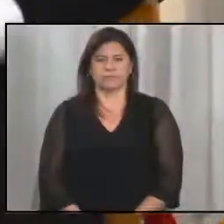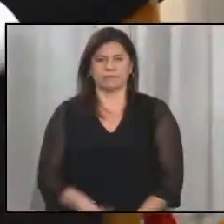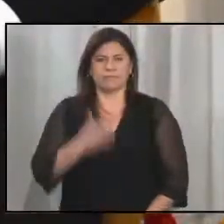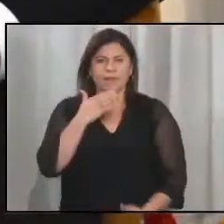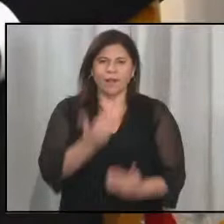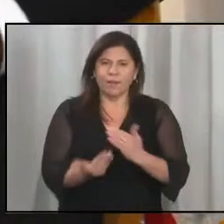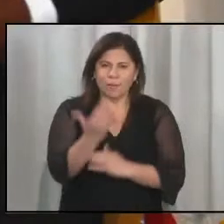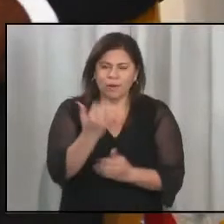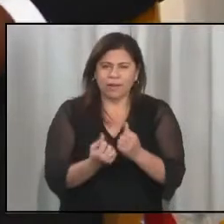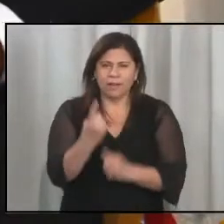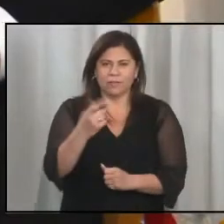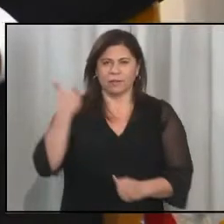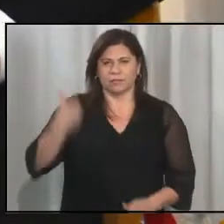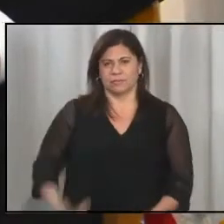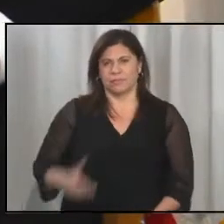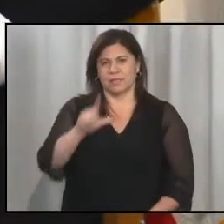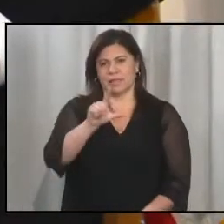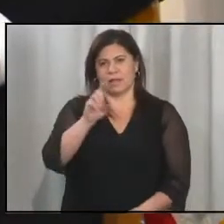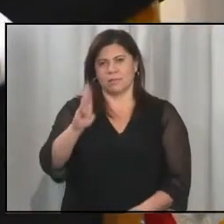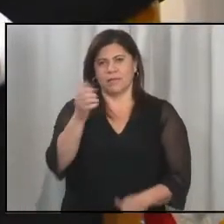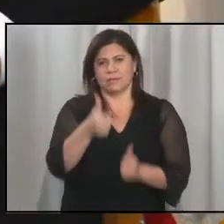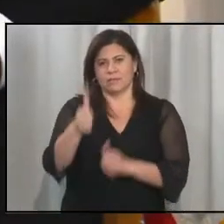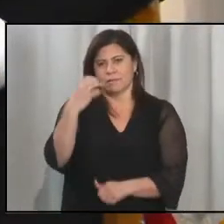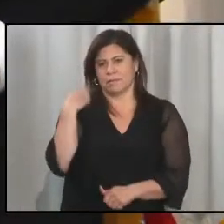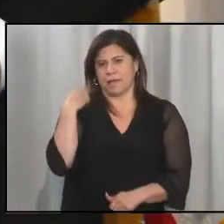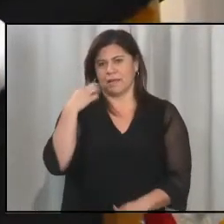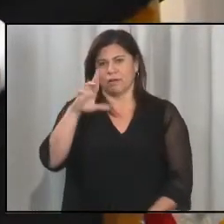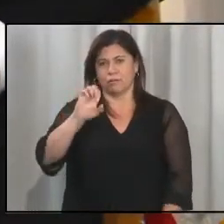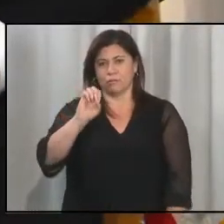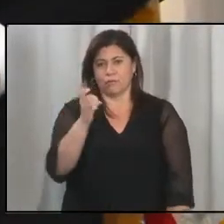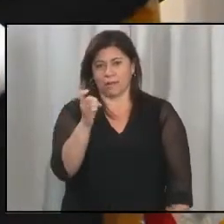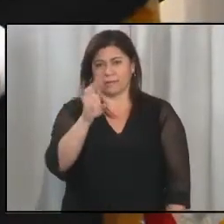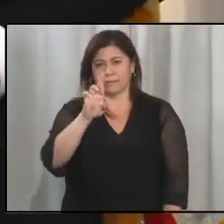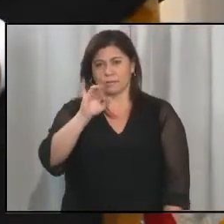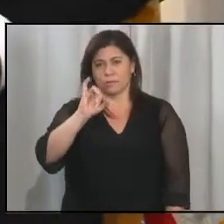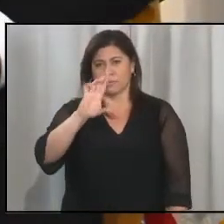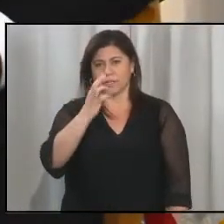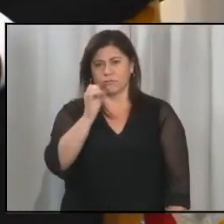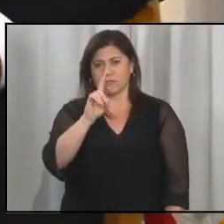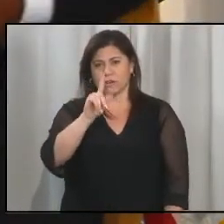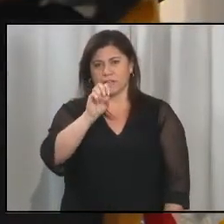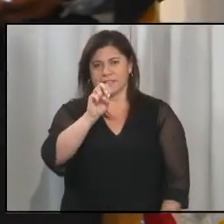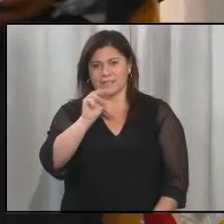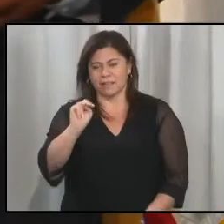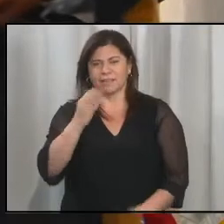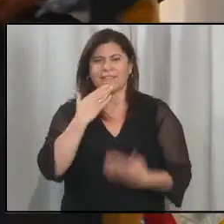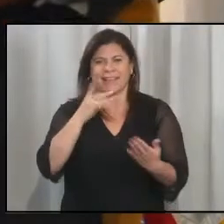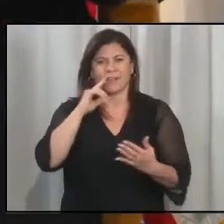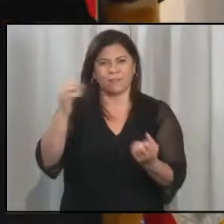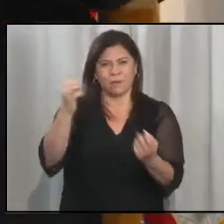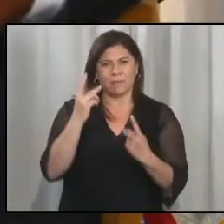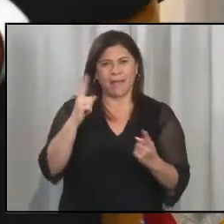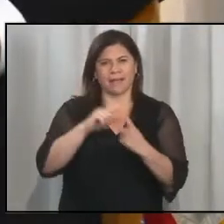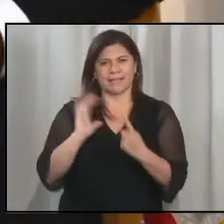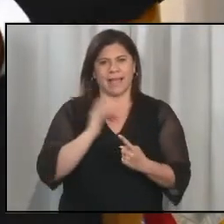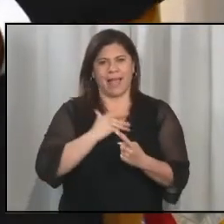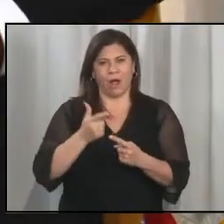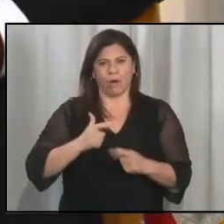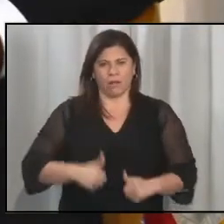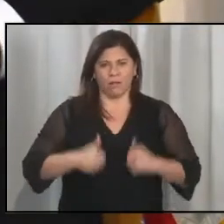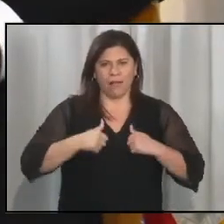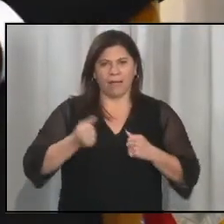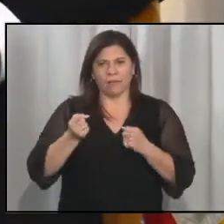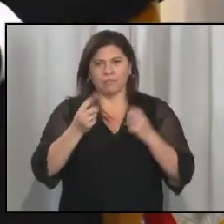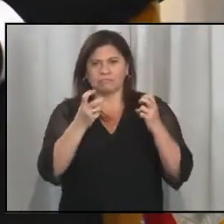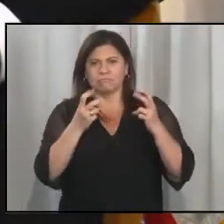Good morning, everyone. I'm Long Beach Mayor Rex Richardson, and welcome back to our weekly live stream. Today, I'm joined by Lucy Hayes, a member